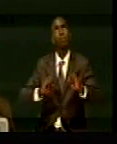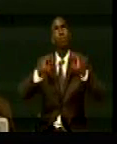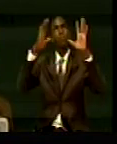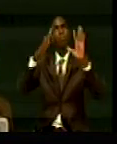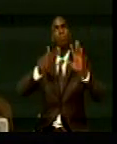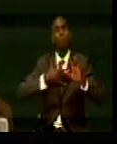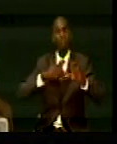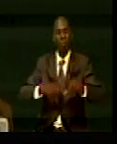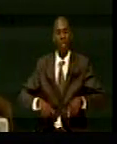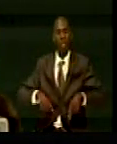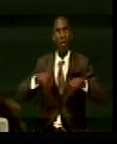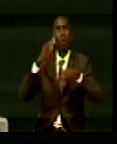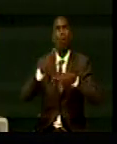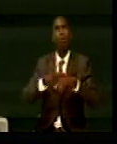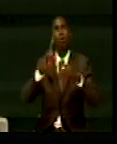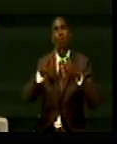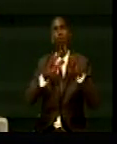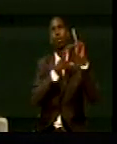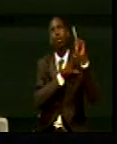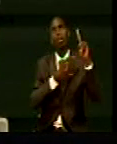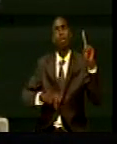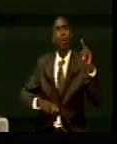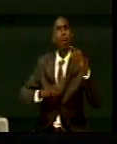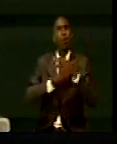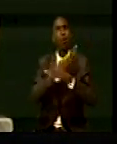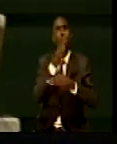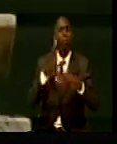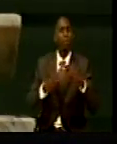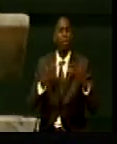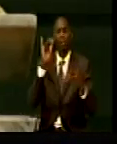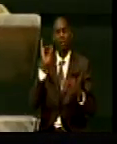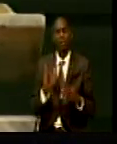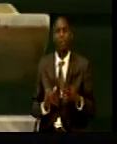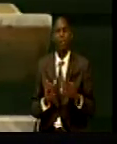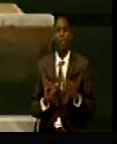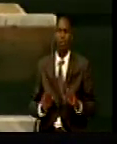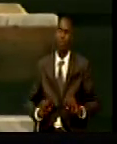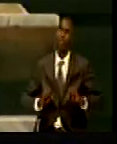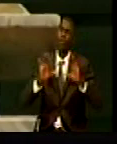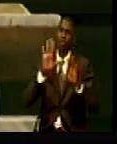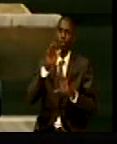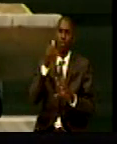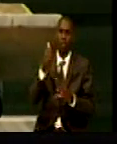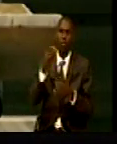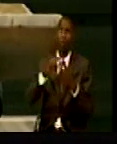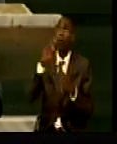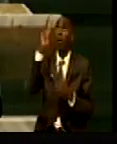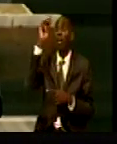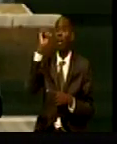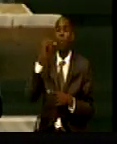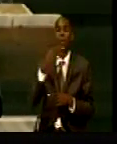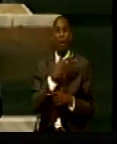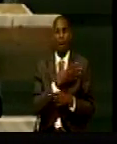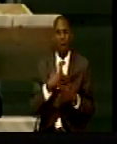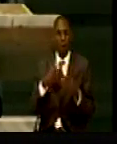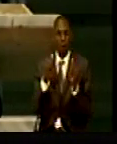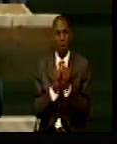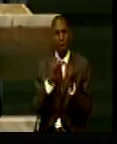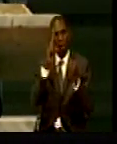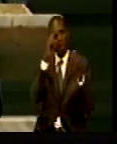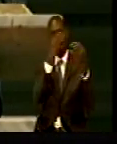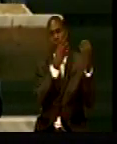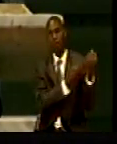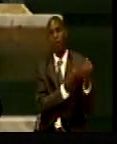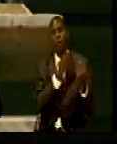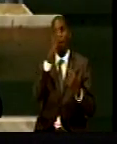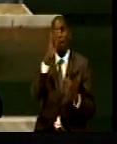unto Christ completely. Give yourself to him, and then with faith you believe by grace